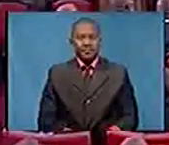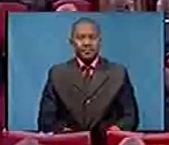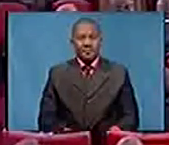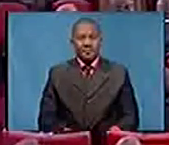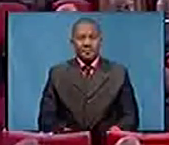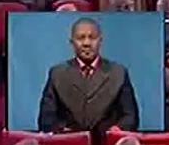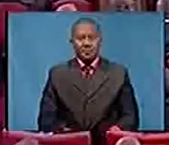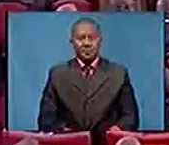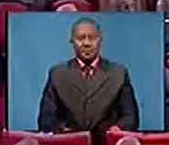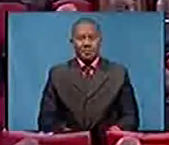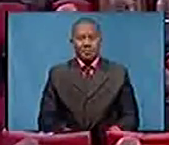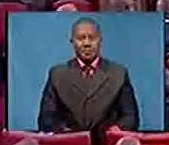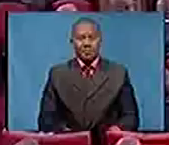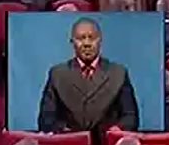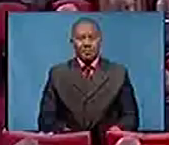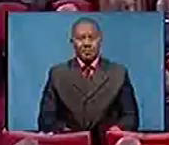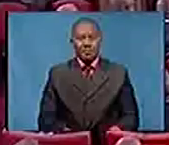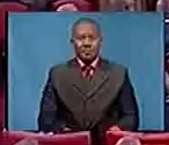Yes, my lord.